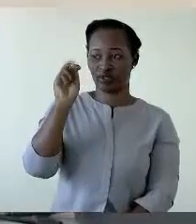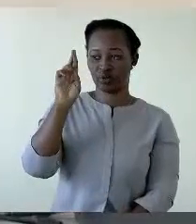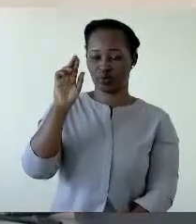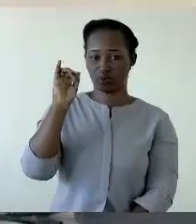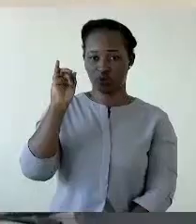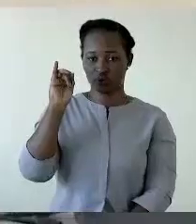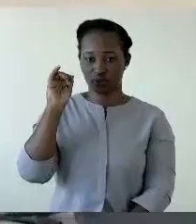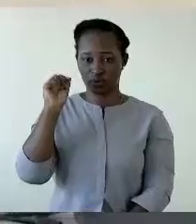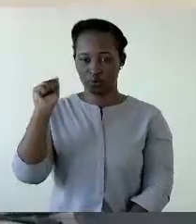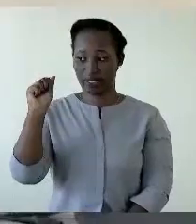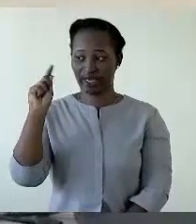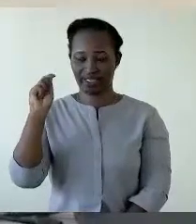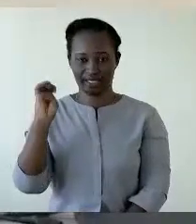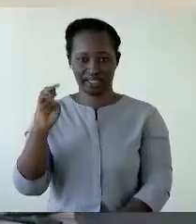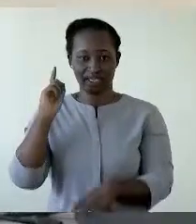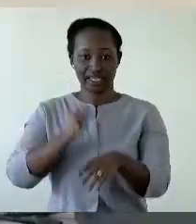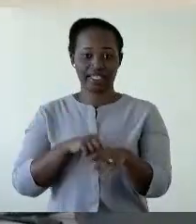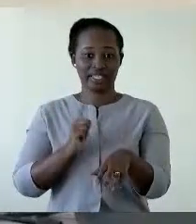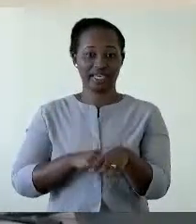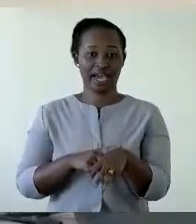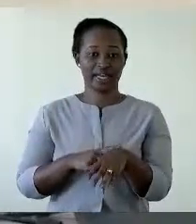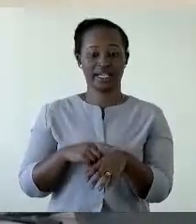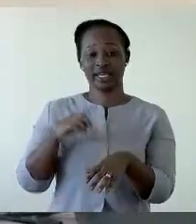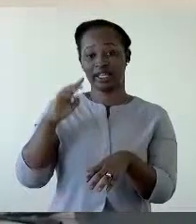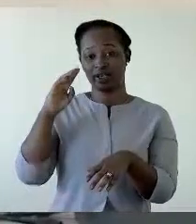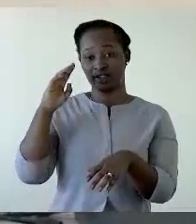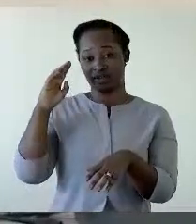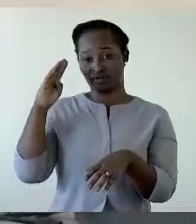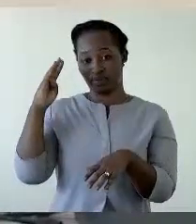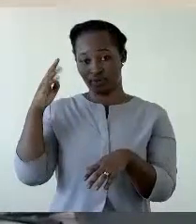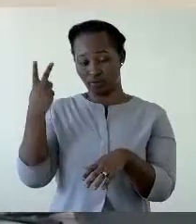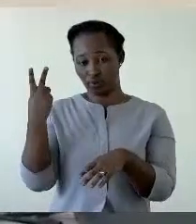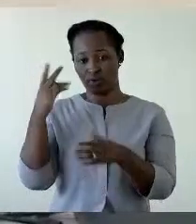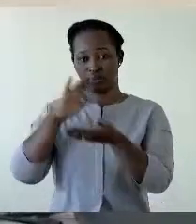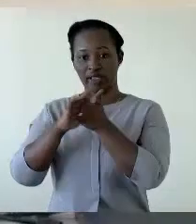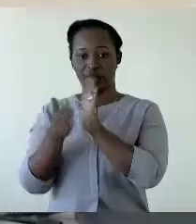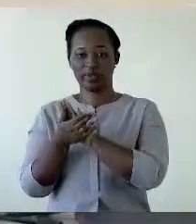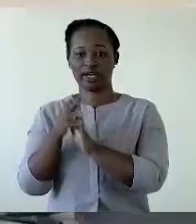and when it is 2, it becomes nitrite.